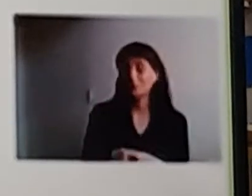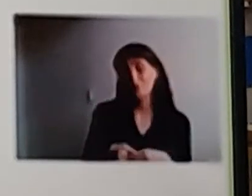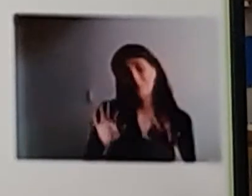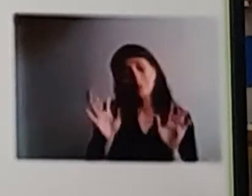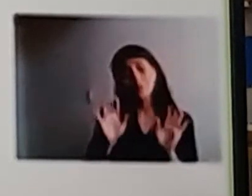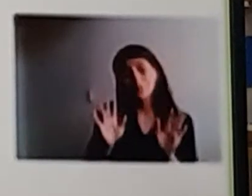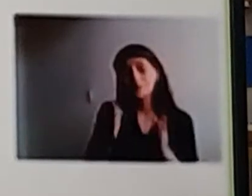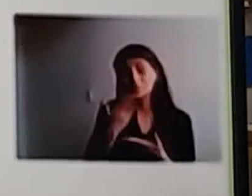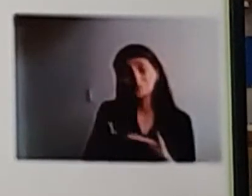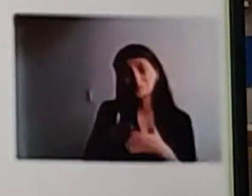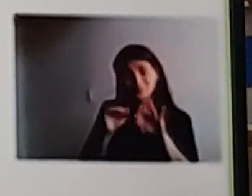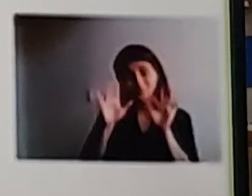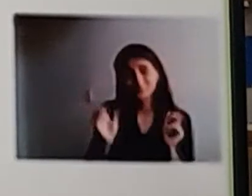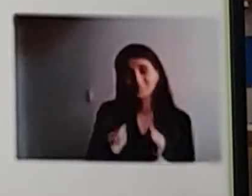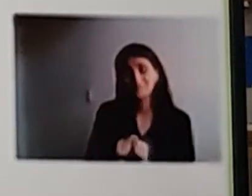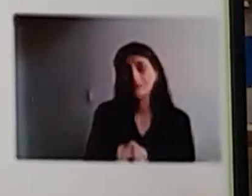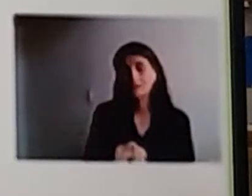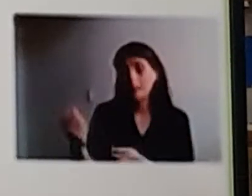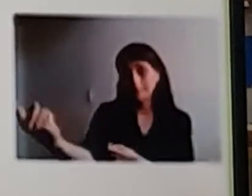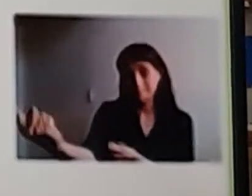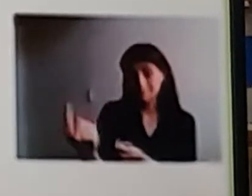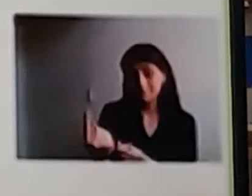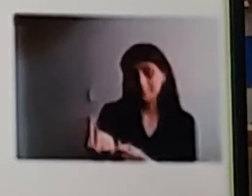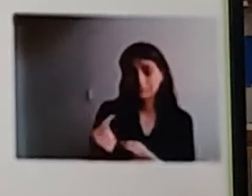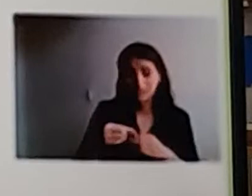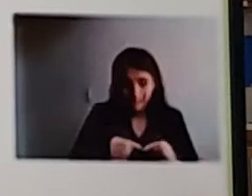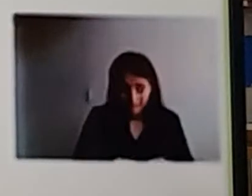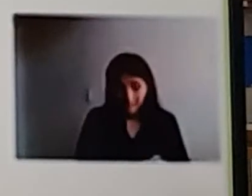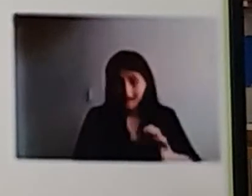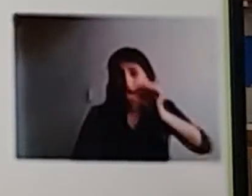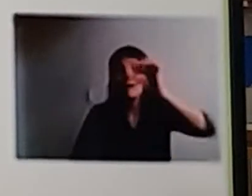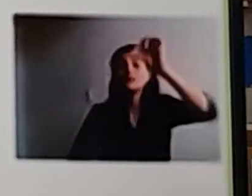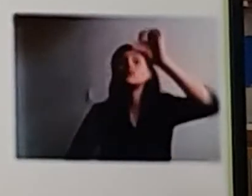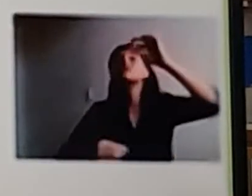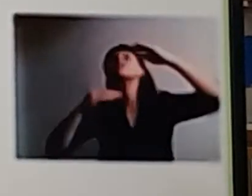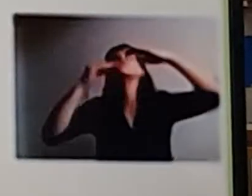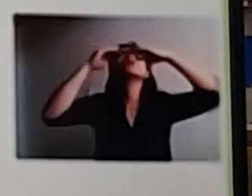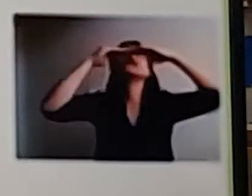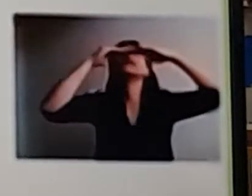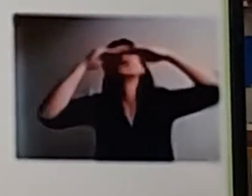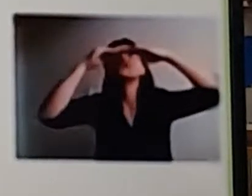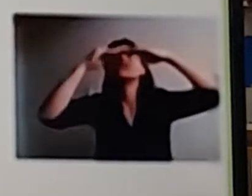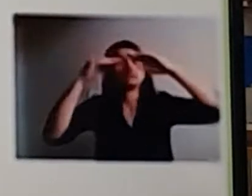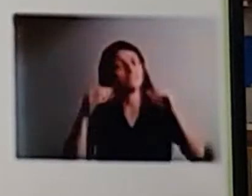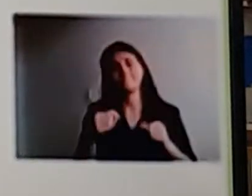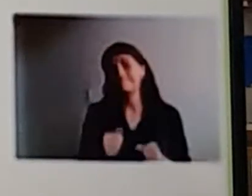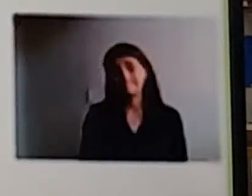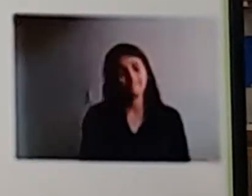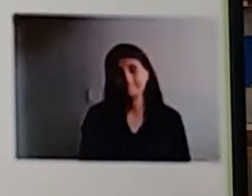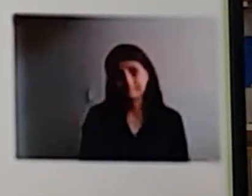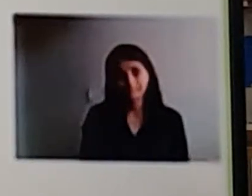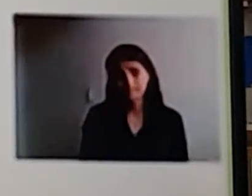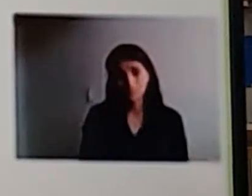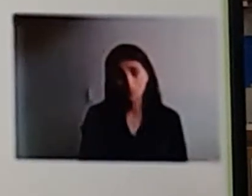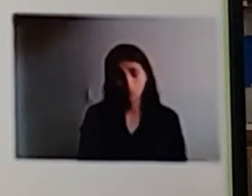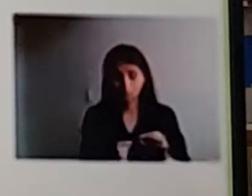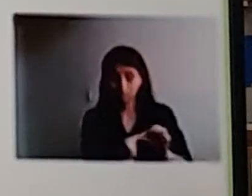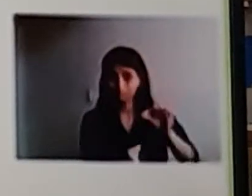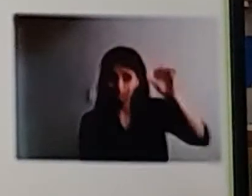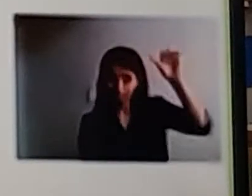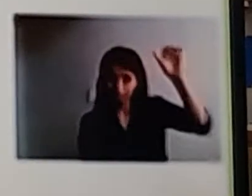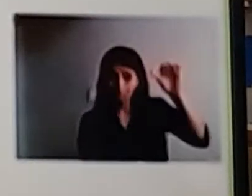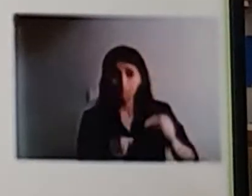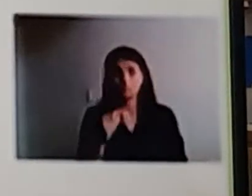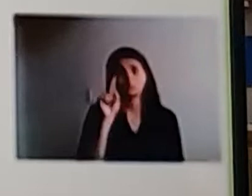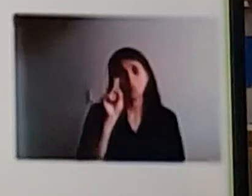than 1 meter. We prefer it between 85 to 1 meter, it's allowed. So it should